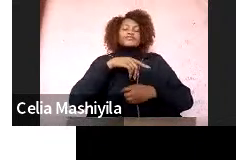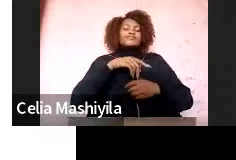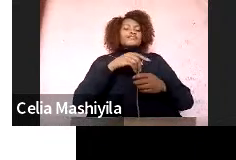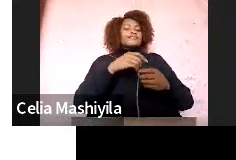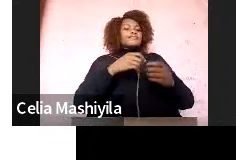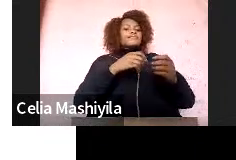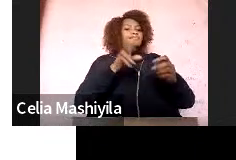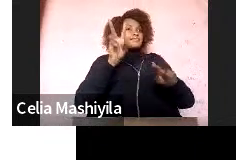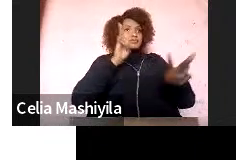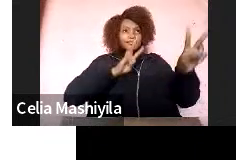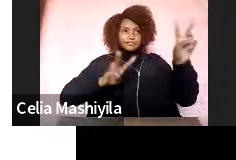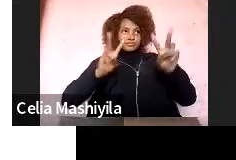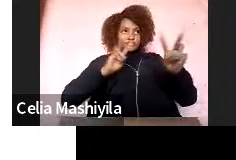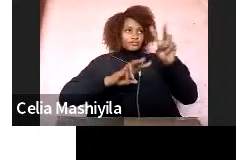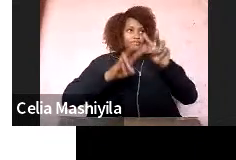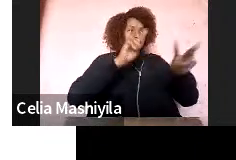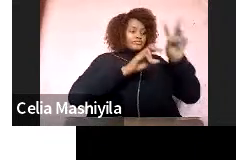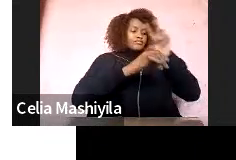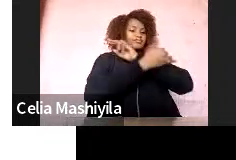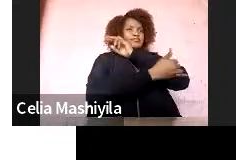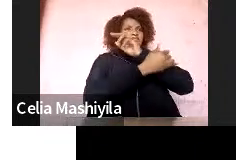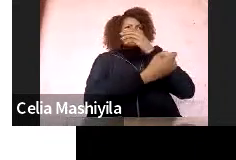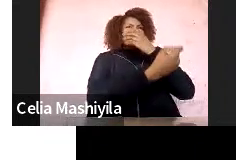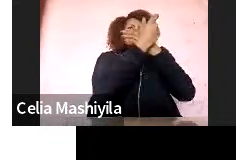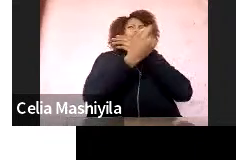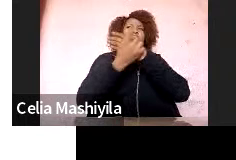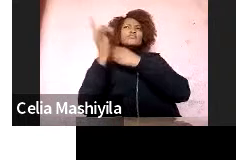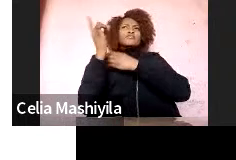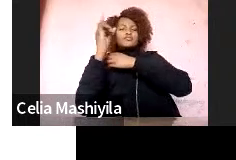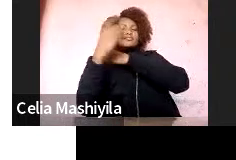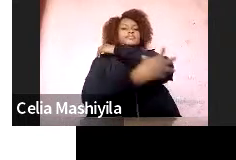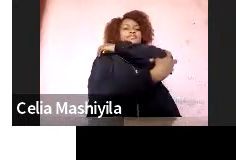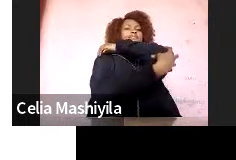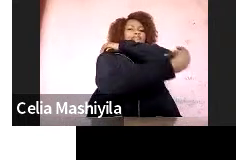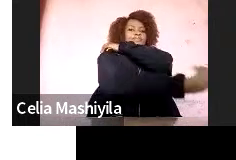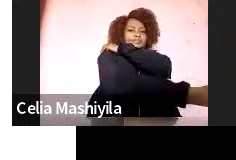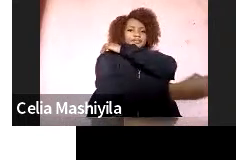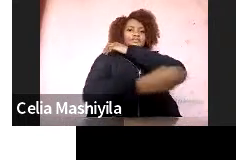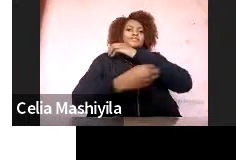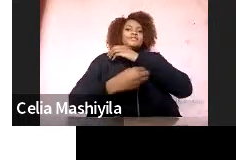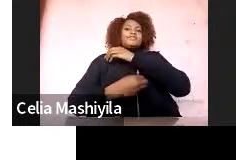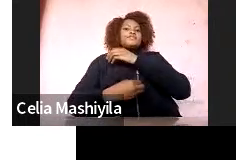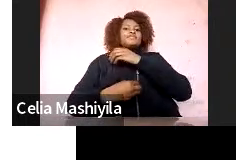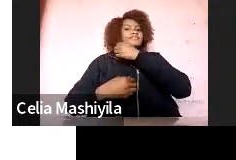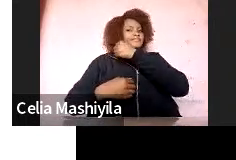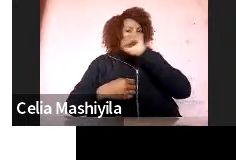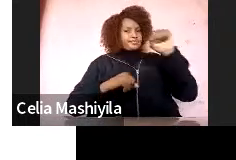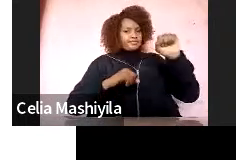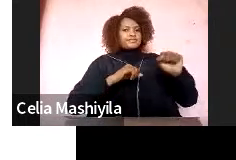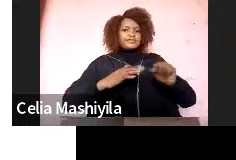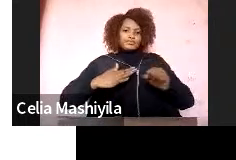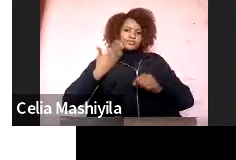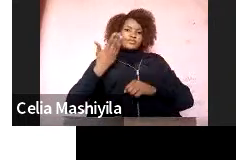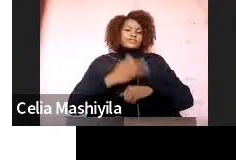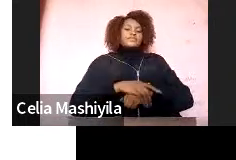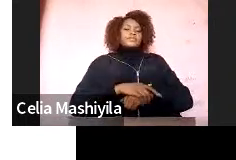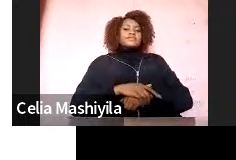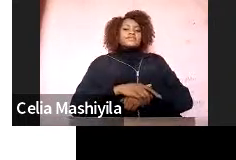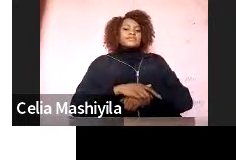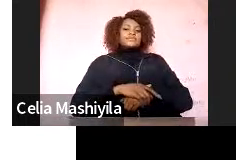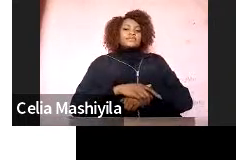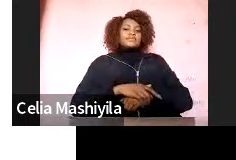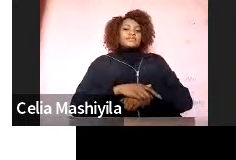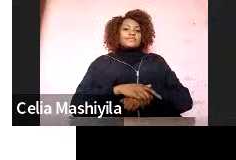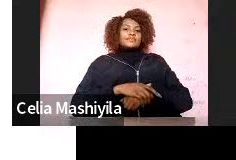country. We need to fight poverty through taxes and so on, because money will be flowing in, but we also need to fight